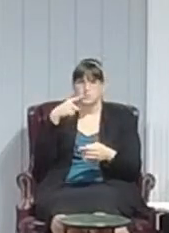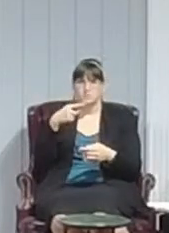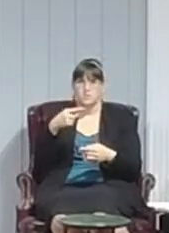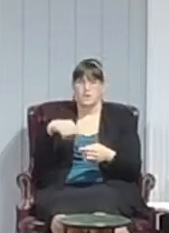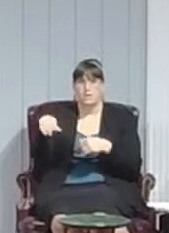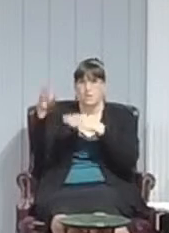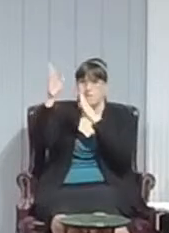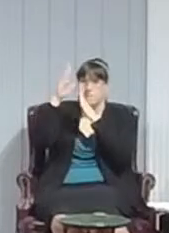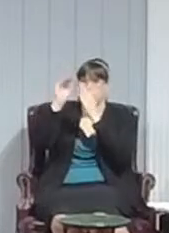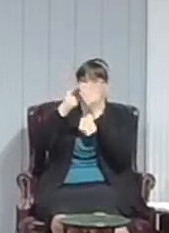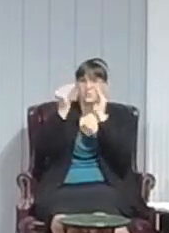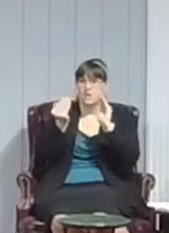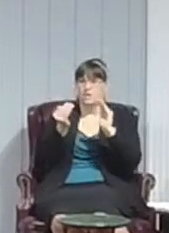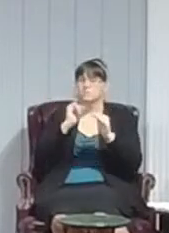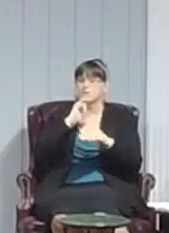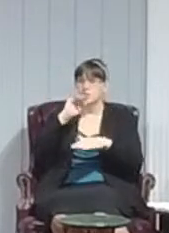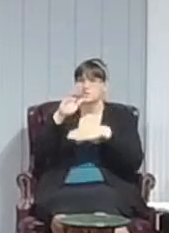heaven.